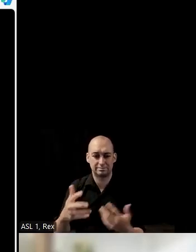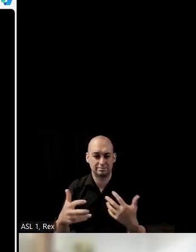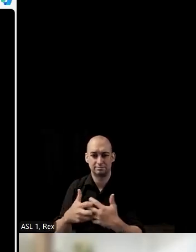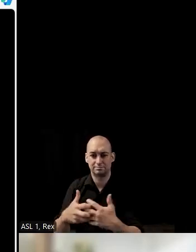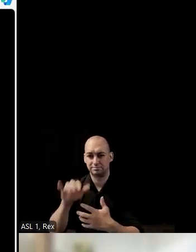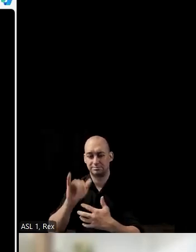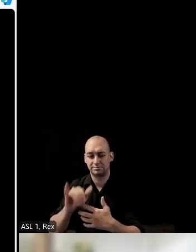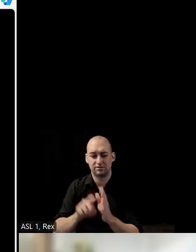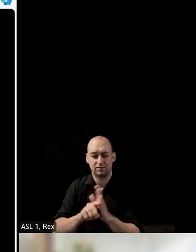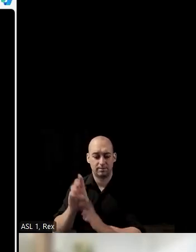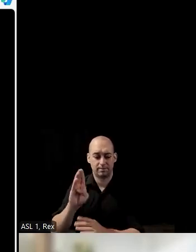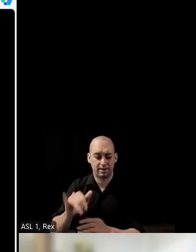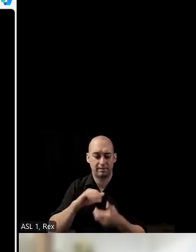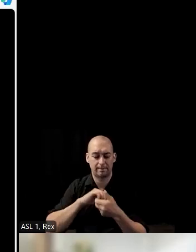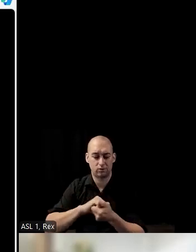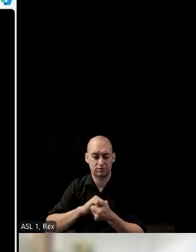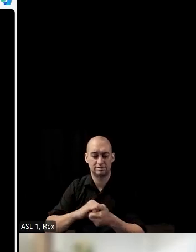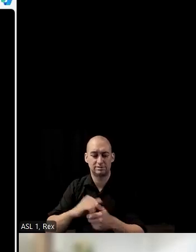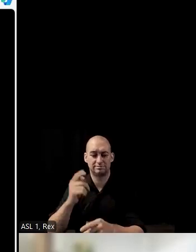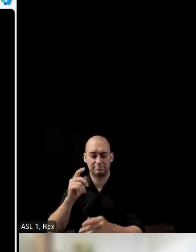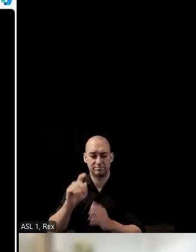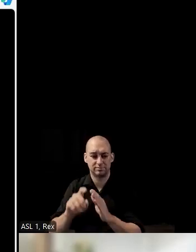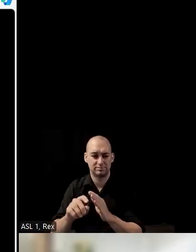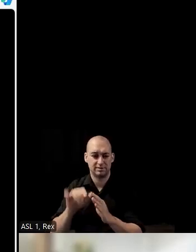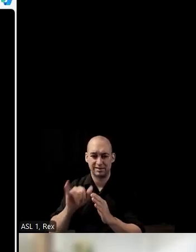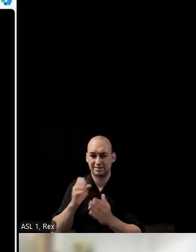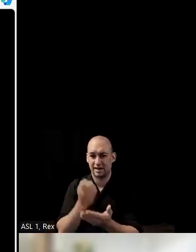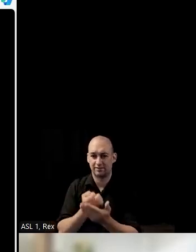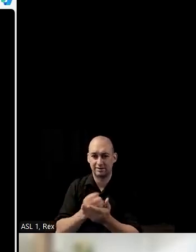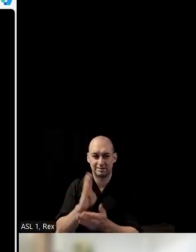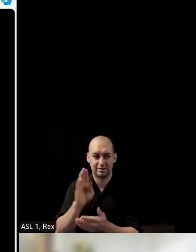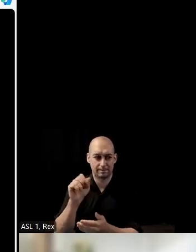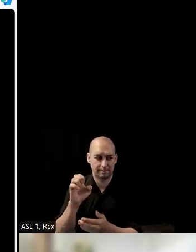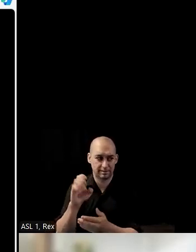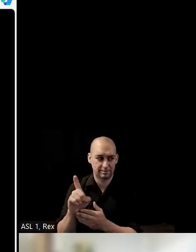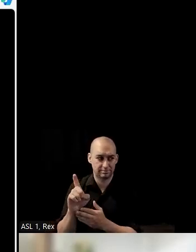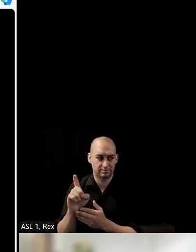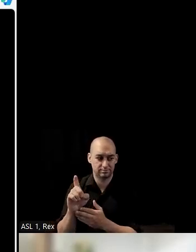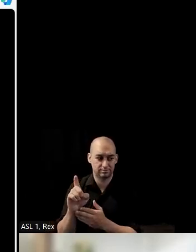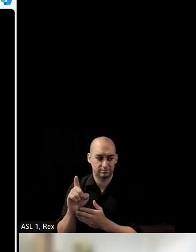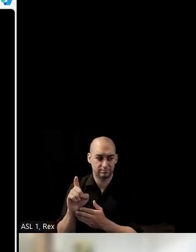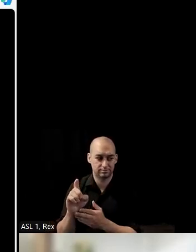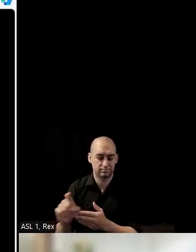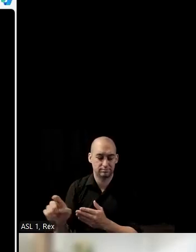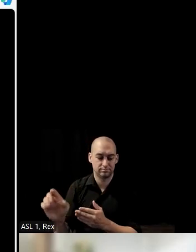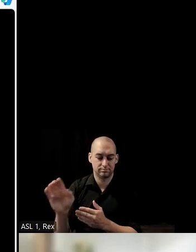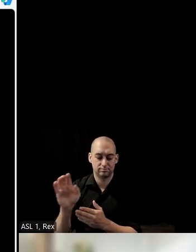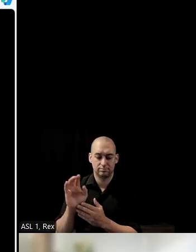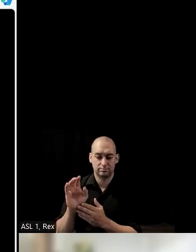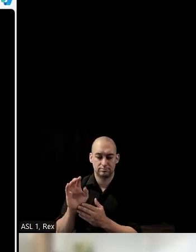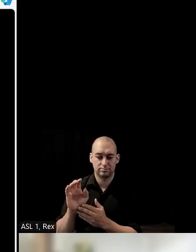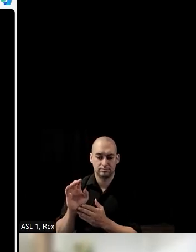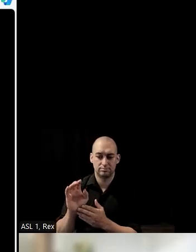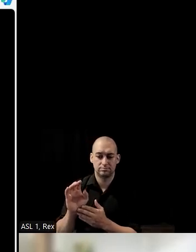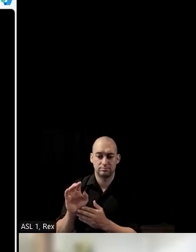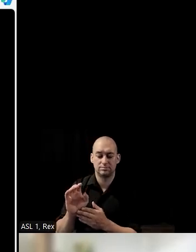by partners in Care Foundation. It's an evidence-based tool for identifying potential patient medication-related hazards.